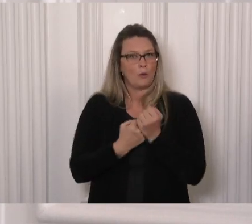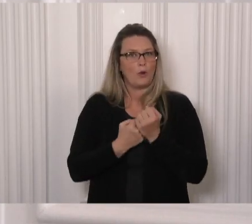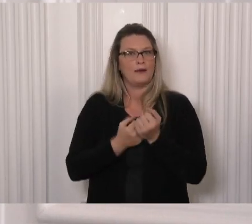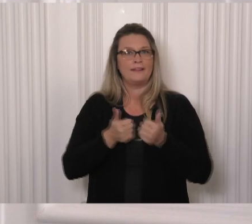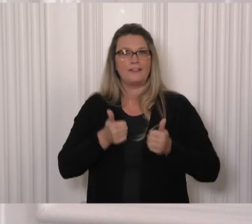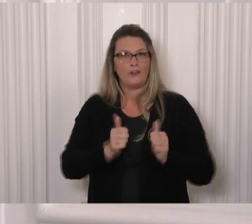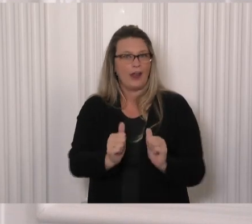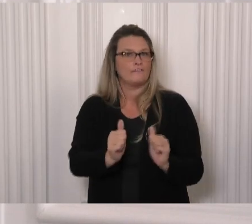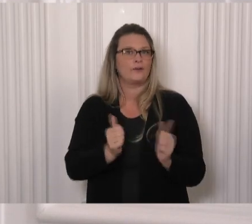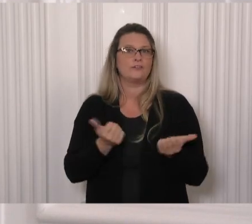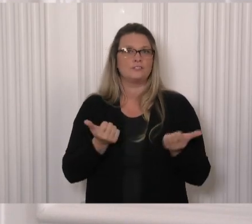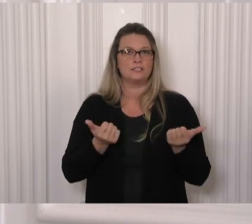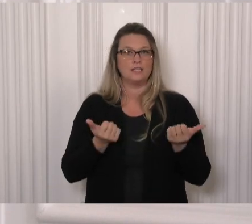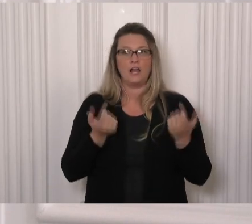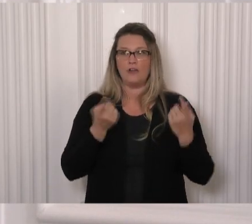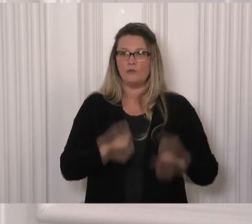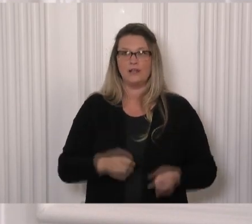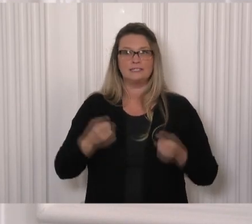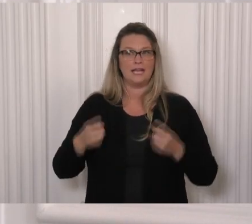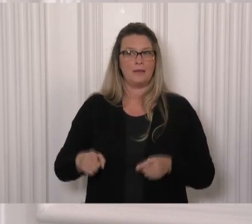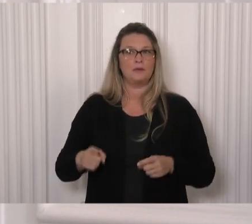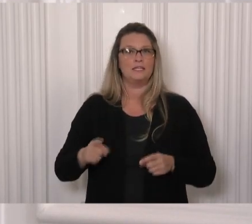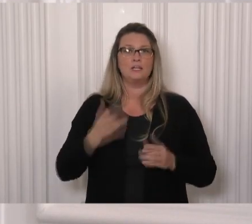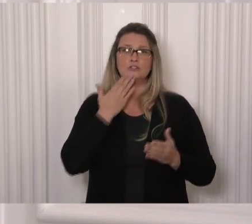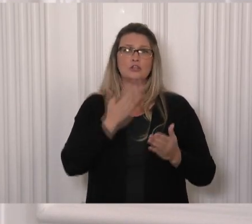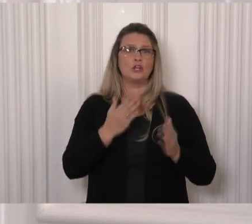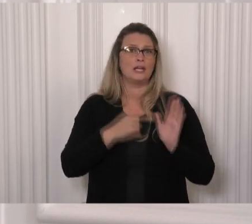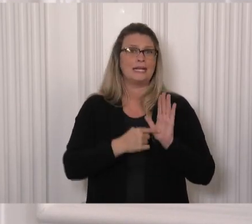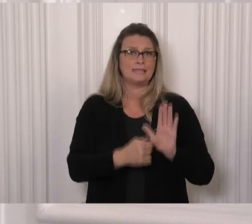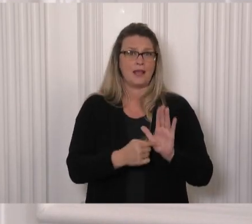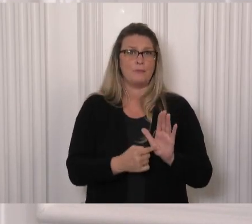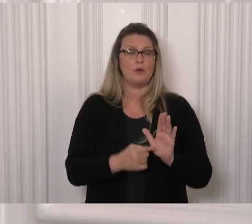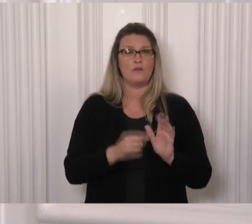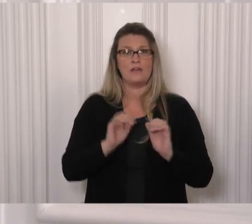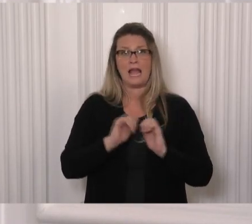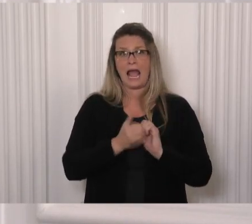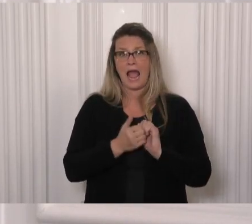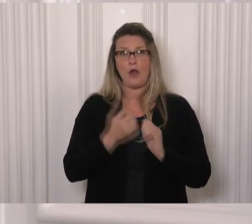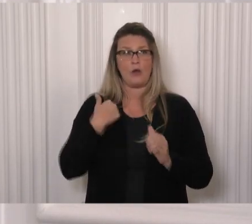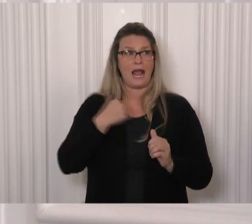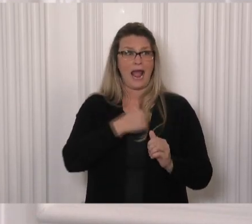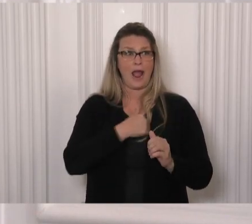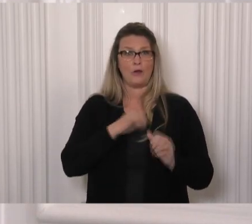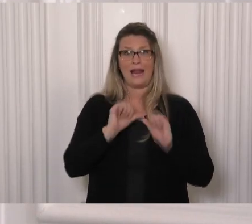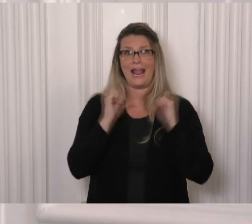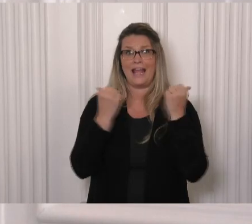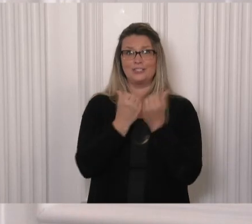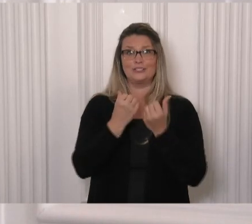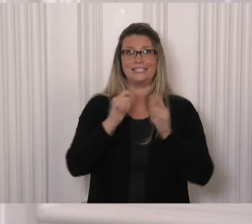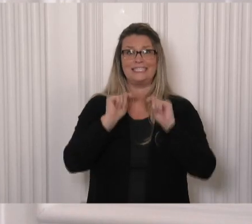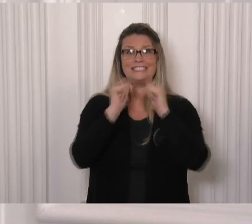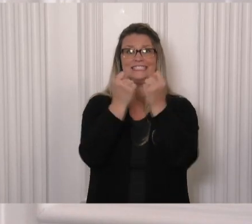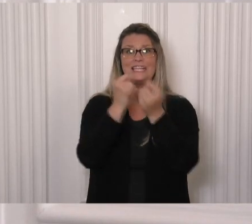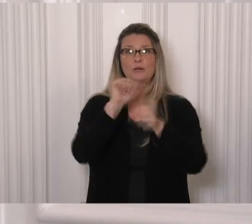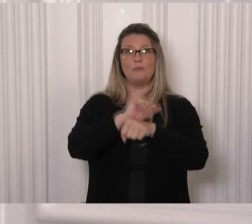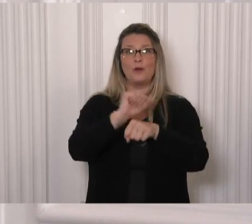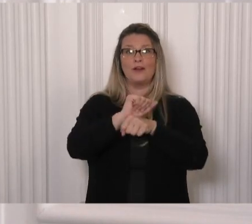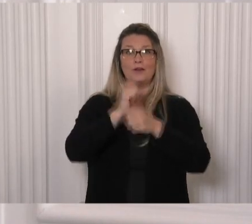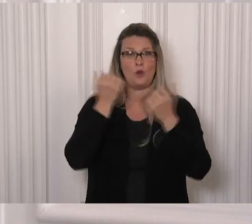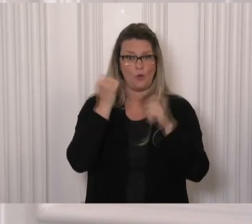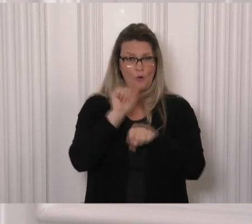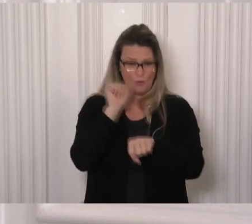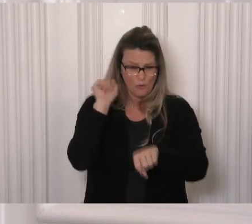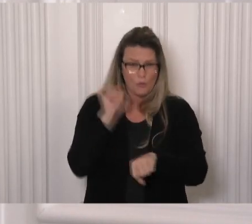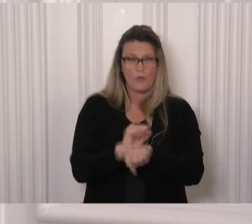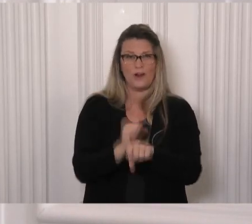effort that goes on here, and it's a great example of how interagency teamwork is working right now to address the threats